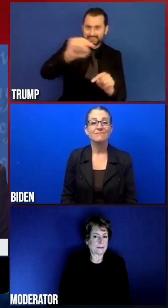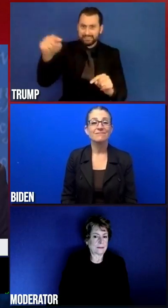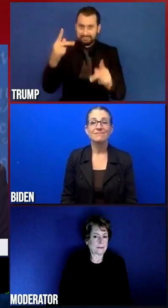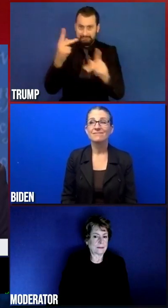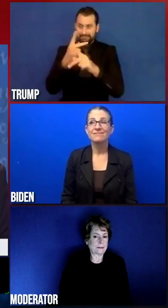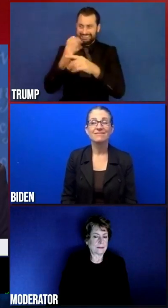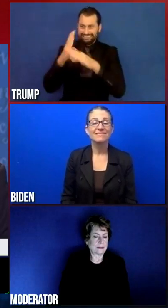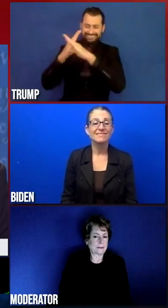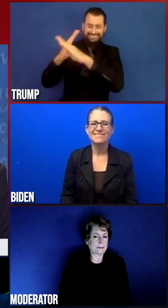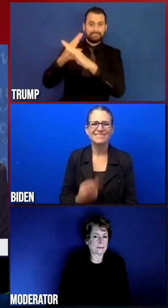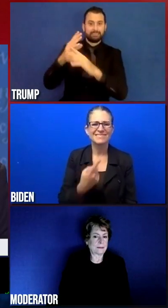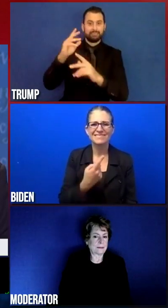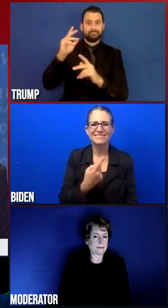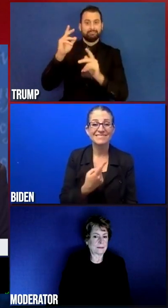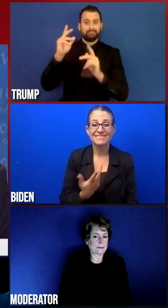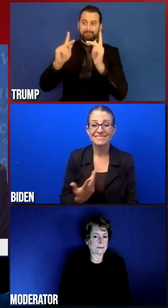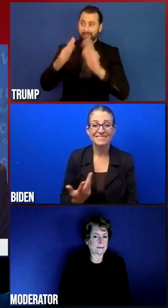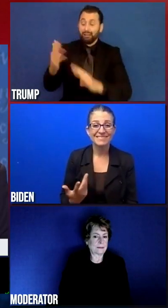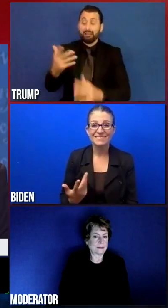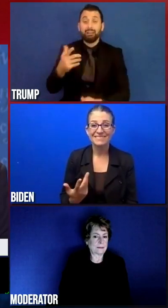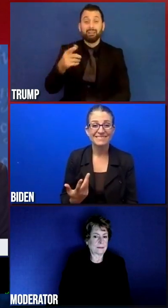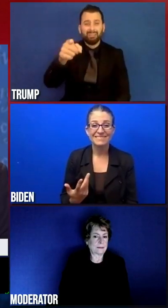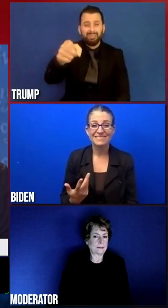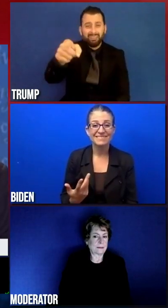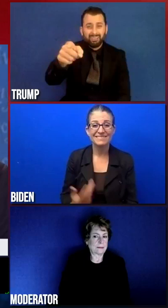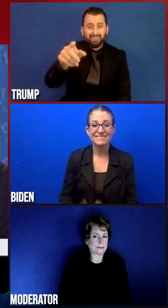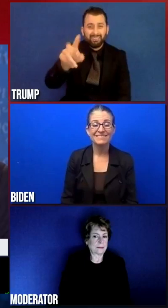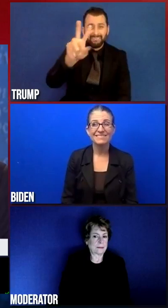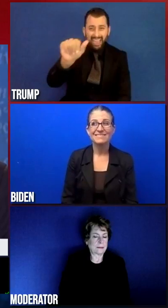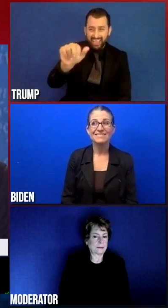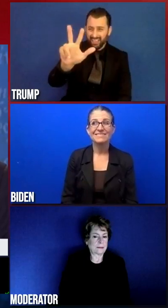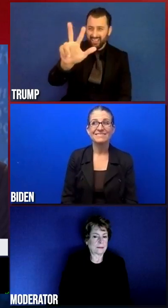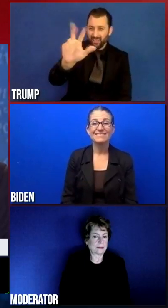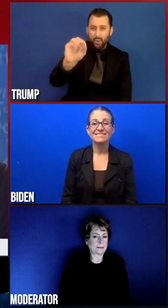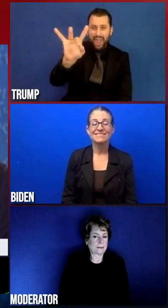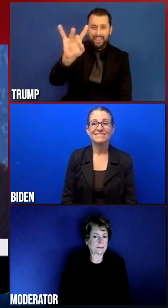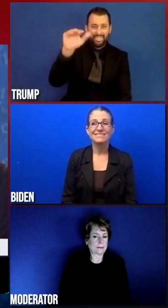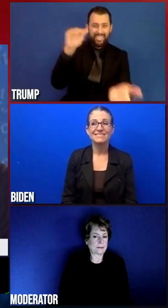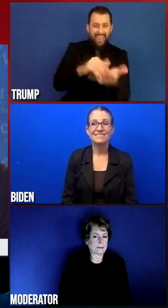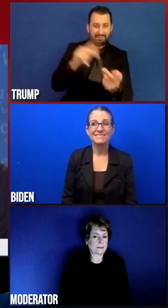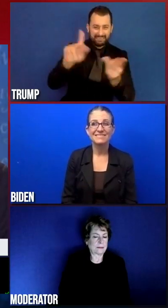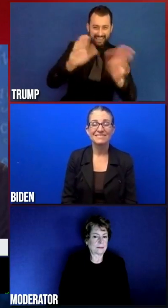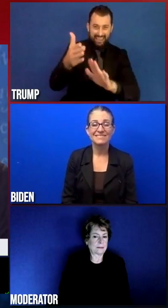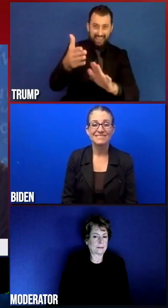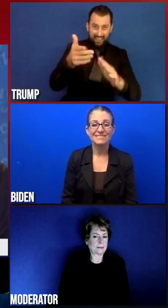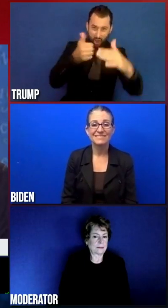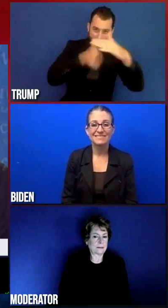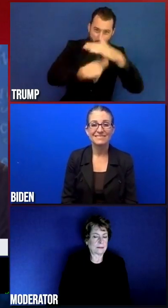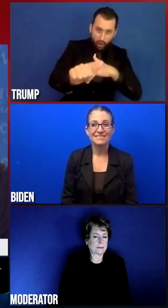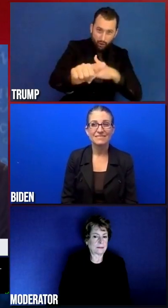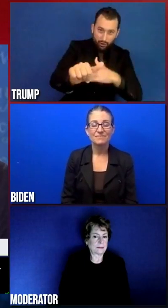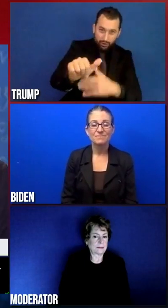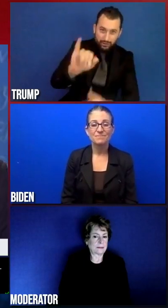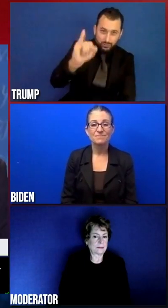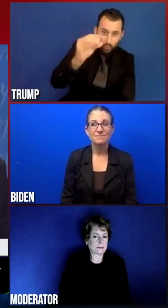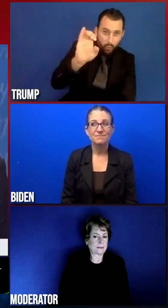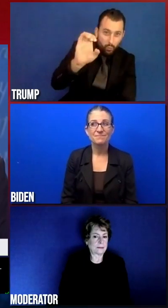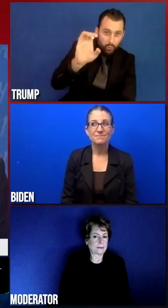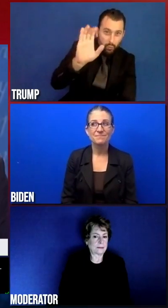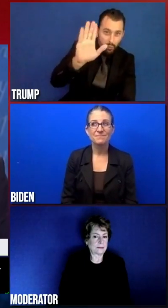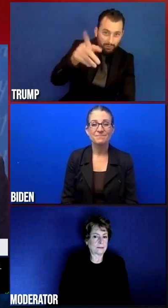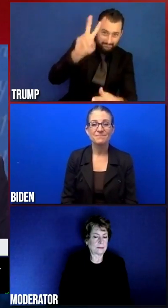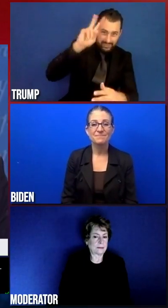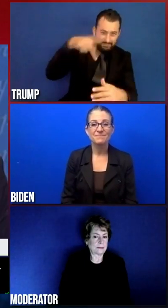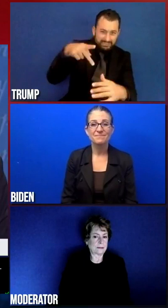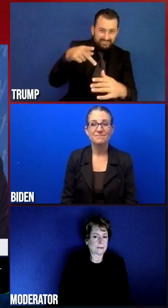rating at the VA, our vets. We take care of our vets. But we've rebuilt our military. The job that we've done, and I'll tell you something, some people say